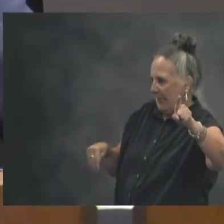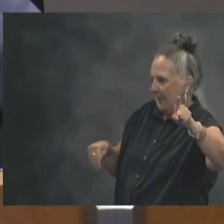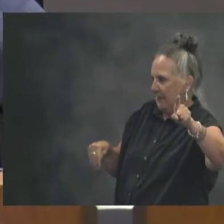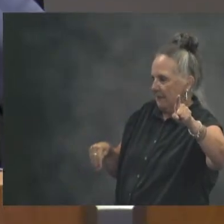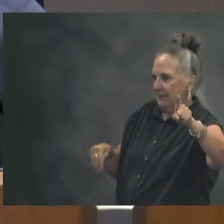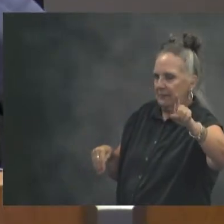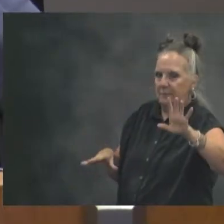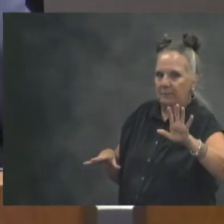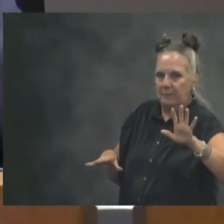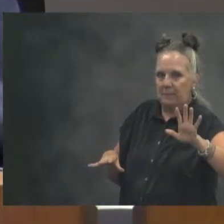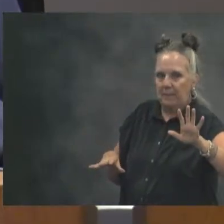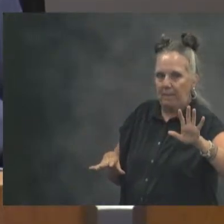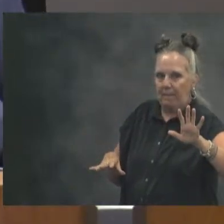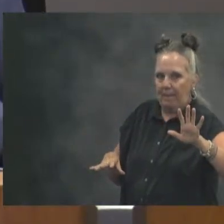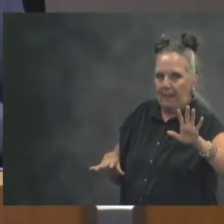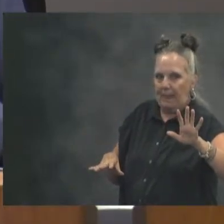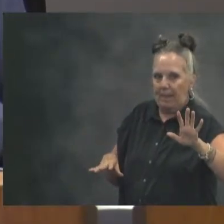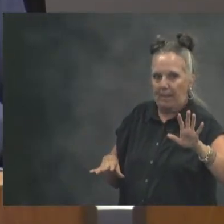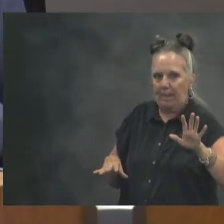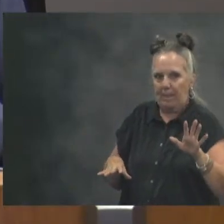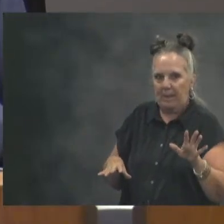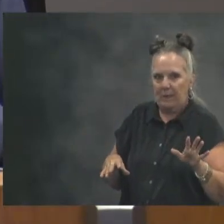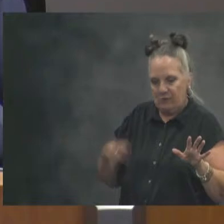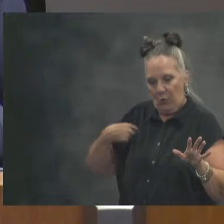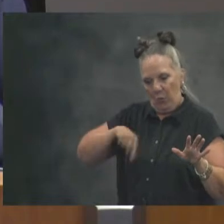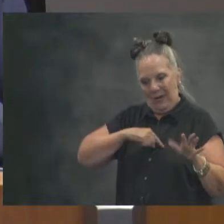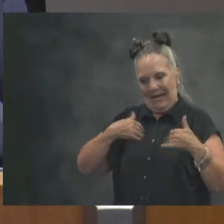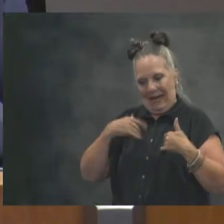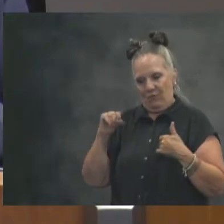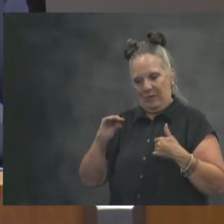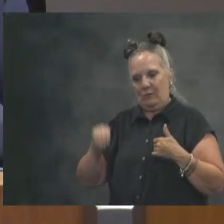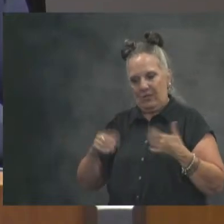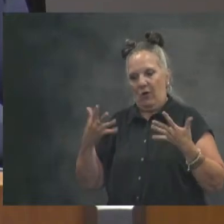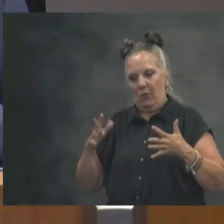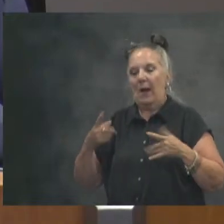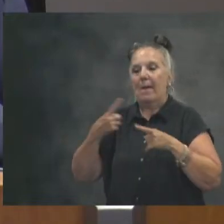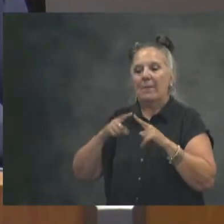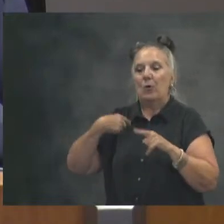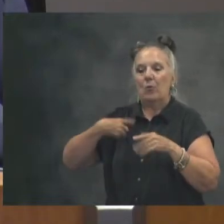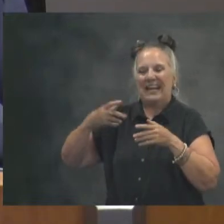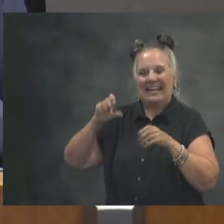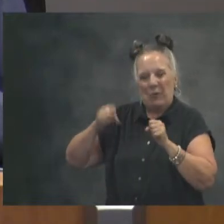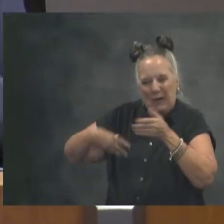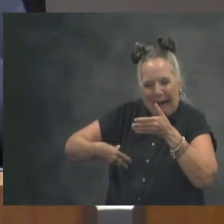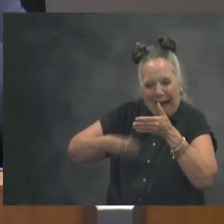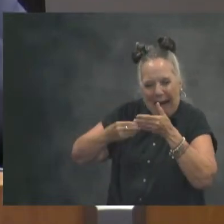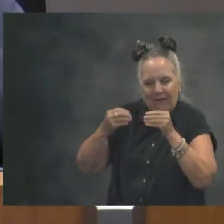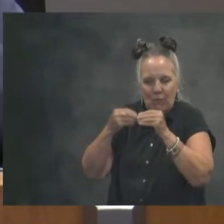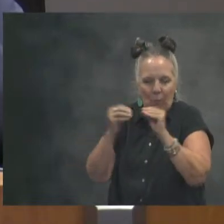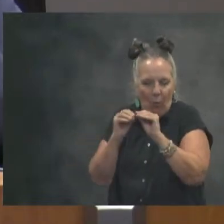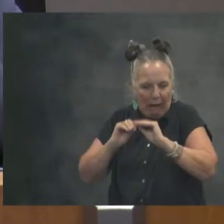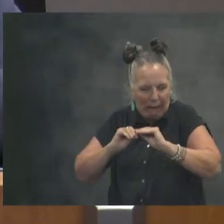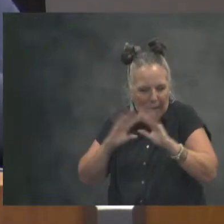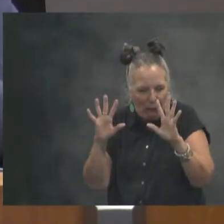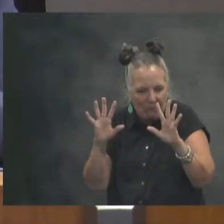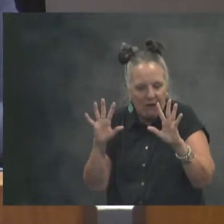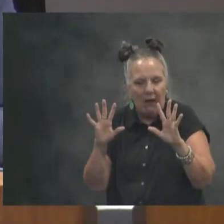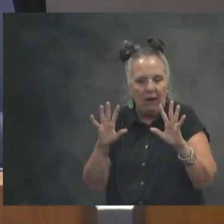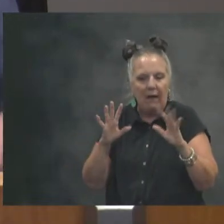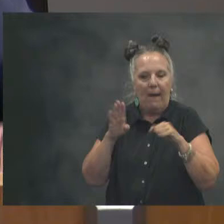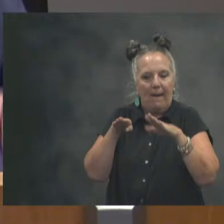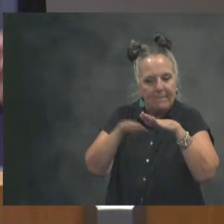thinking all of our kids are, we have 20% already, right? Yeah. Okay, can we add that in there, the To increase? clarify, yes, absolutely. And